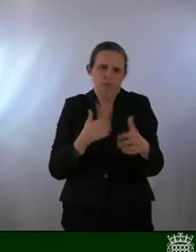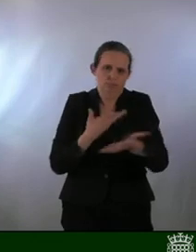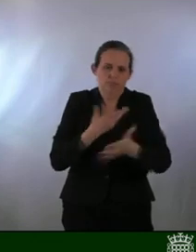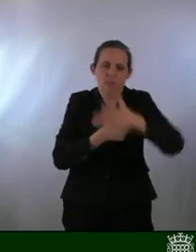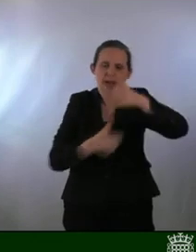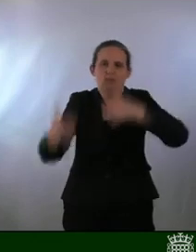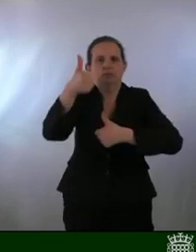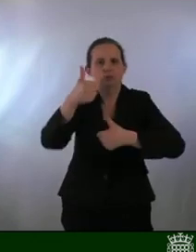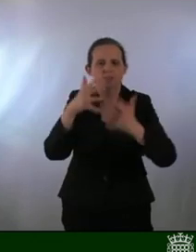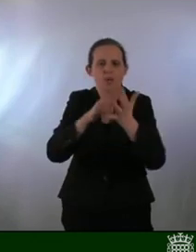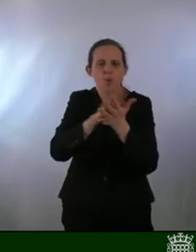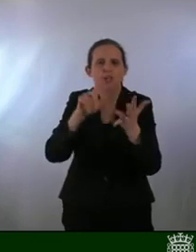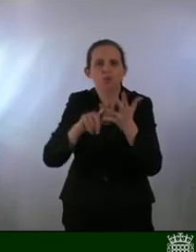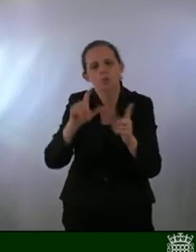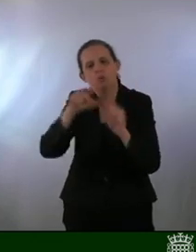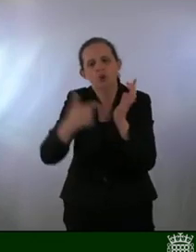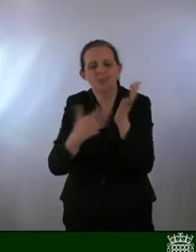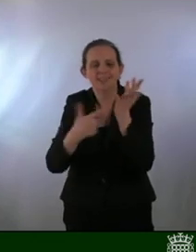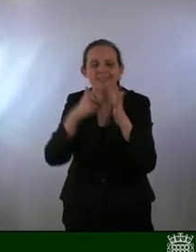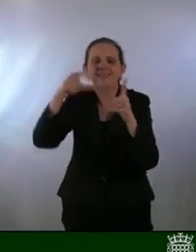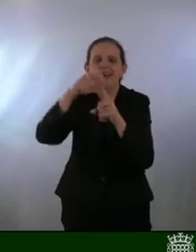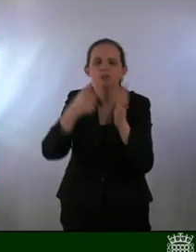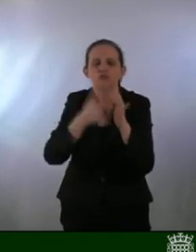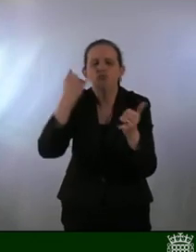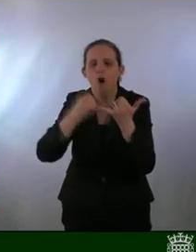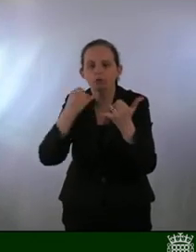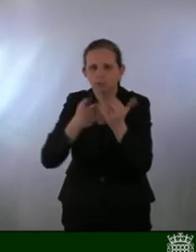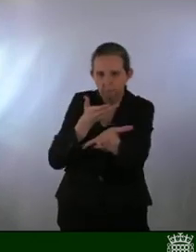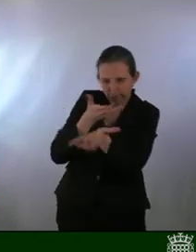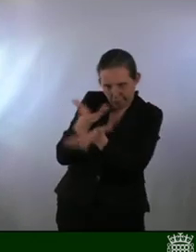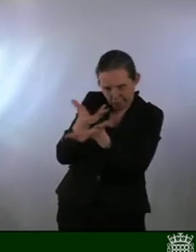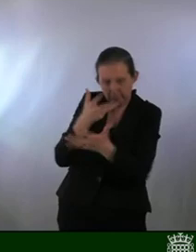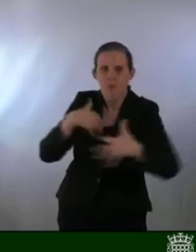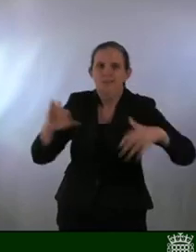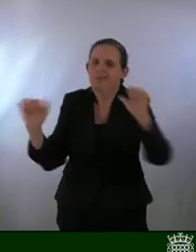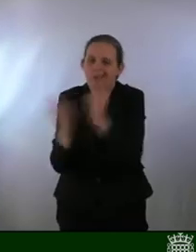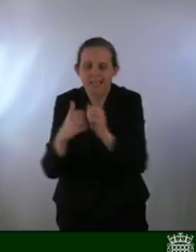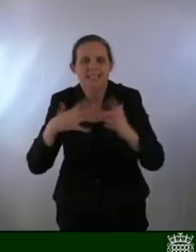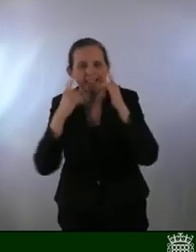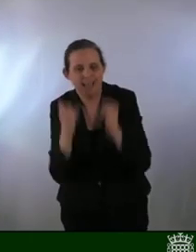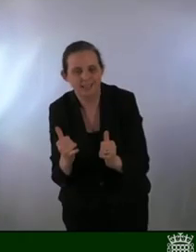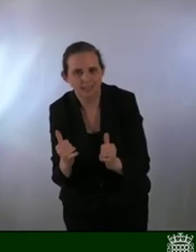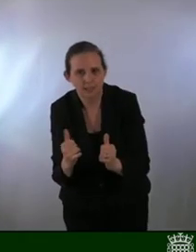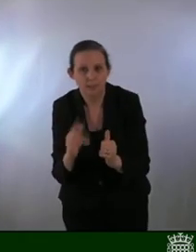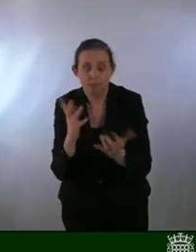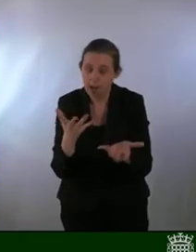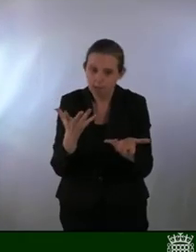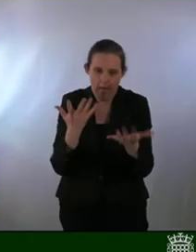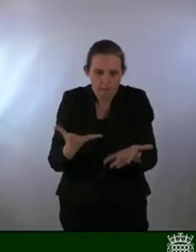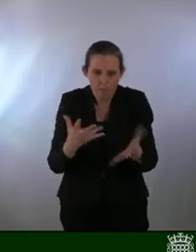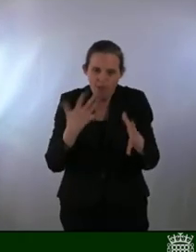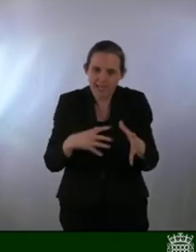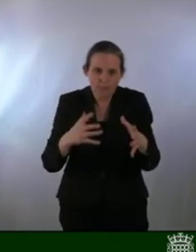Organization, and we strongly agree on the need for testing. The question is, how fast can you ramp up testing